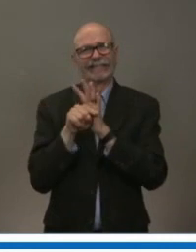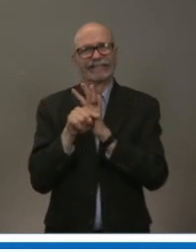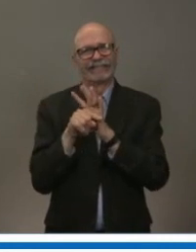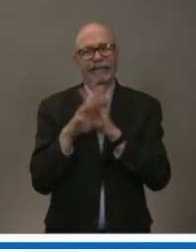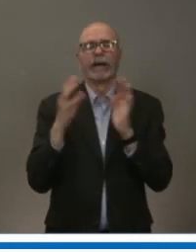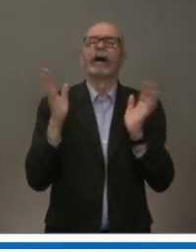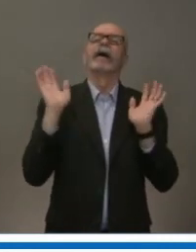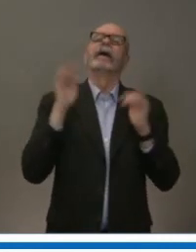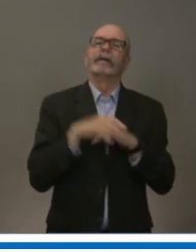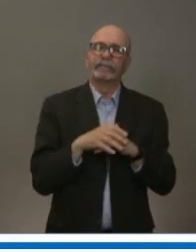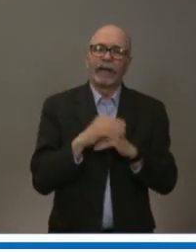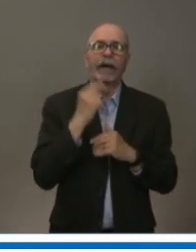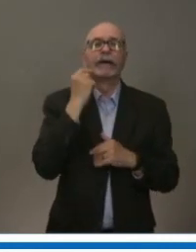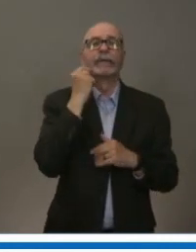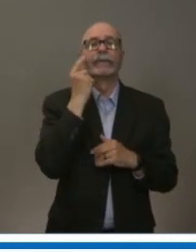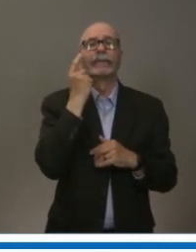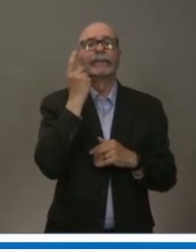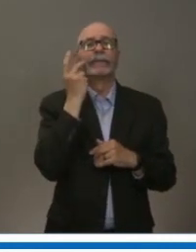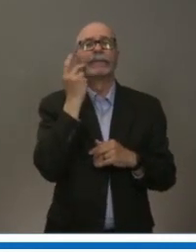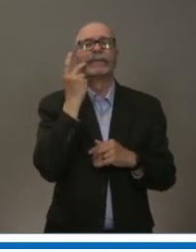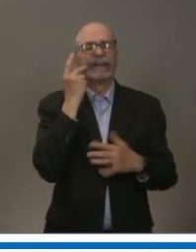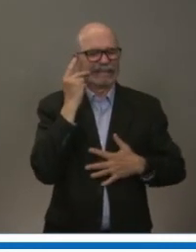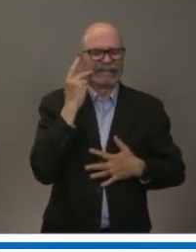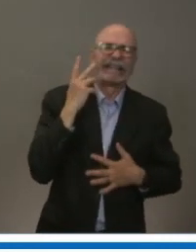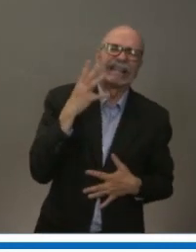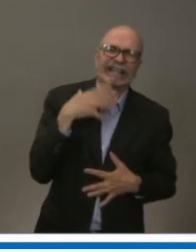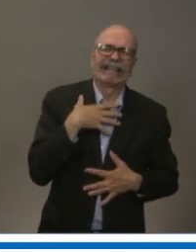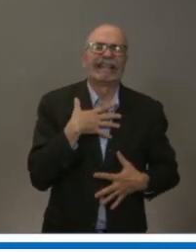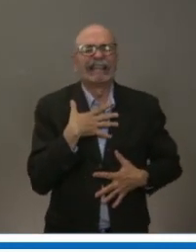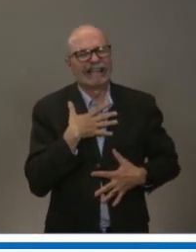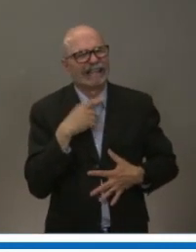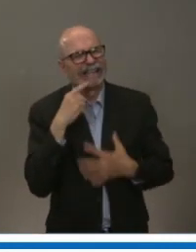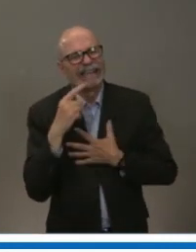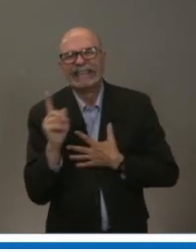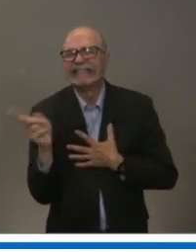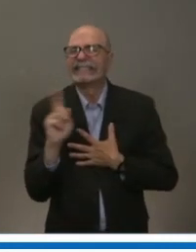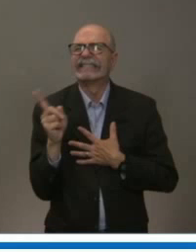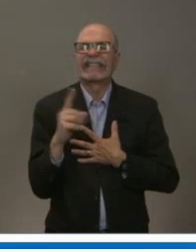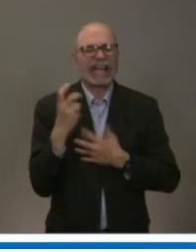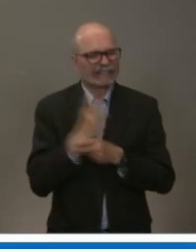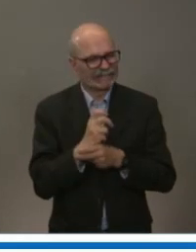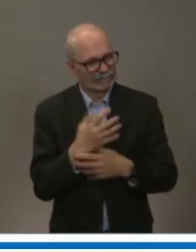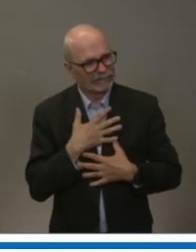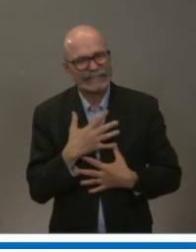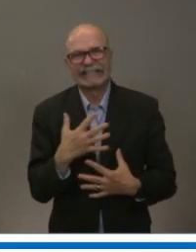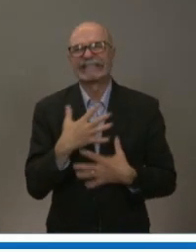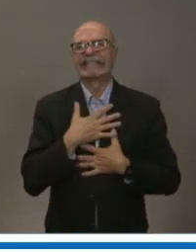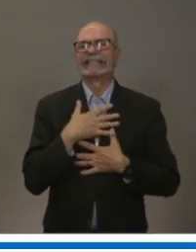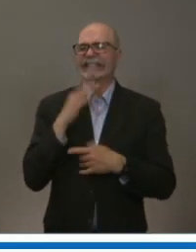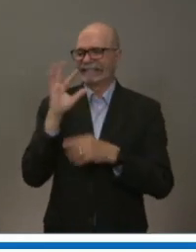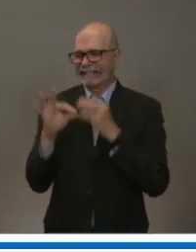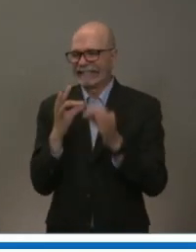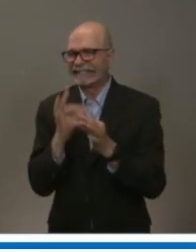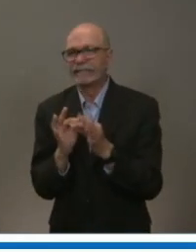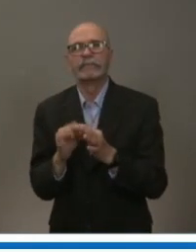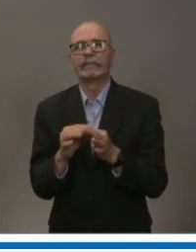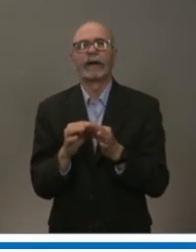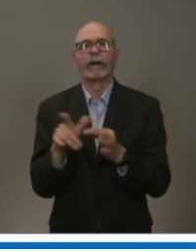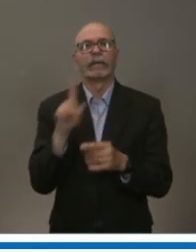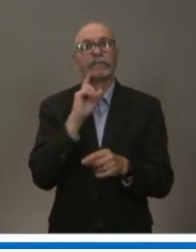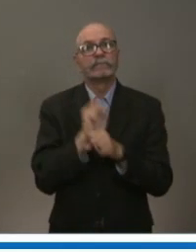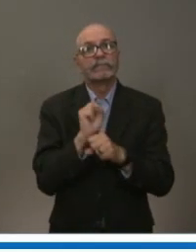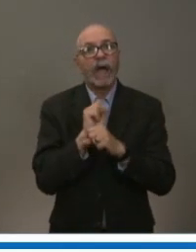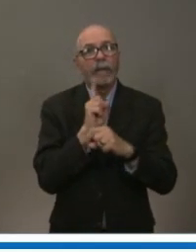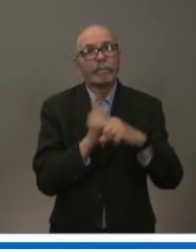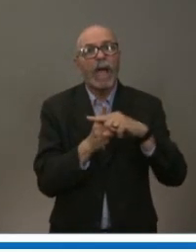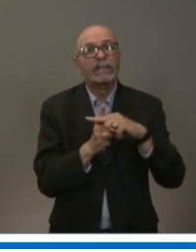get sick with some other symptoms and you come back and get tested again, and you test positive the second time. It doesn't mean the first